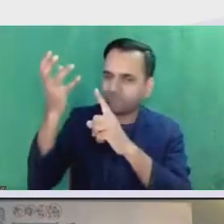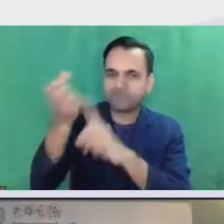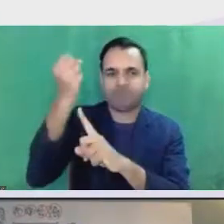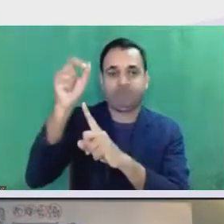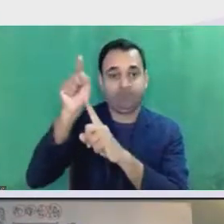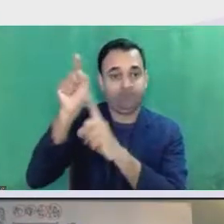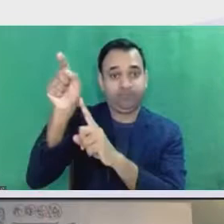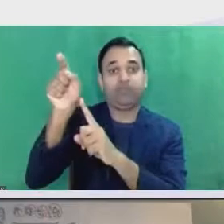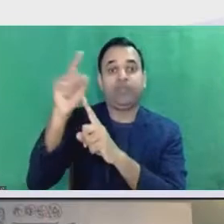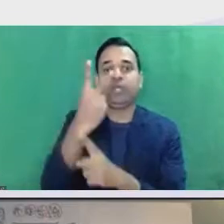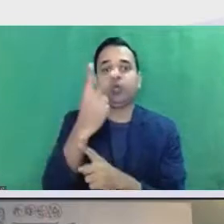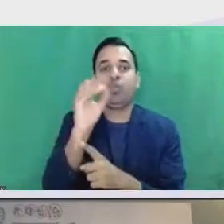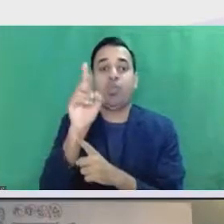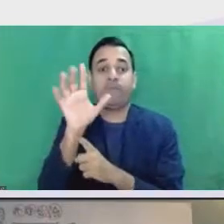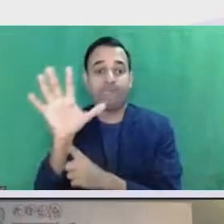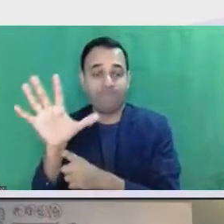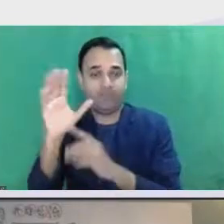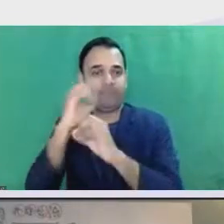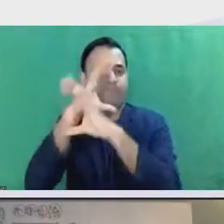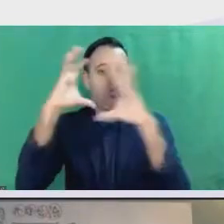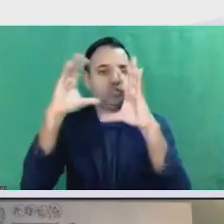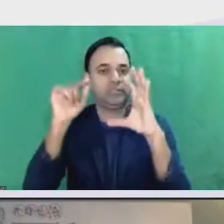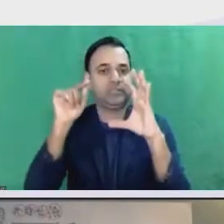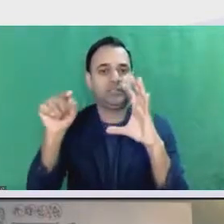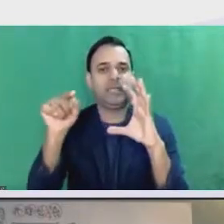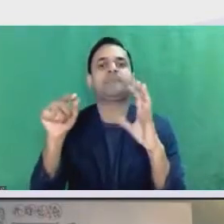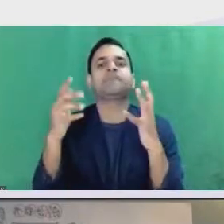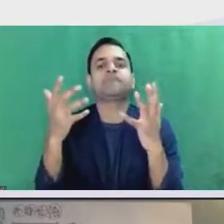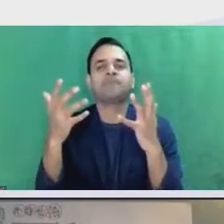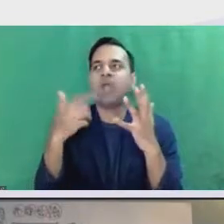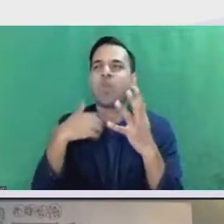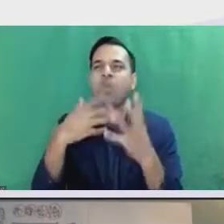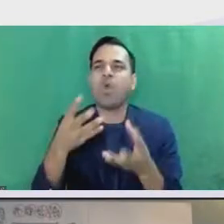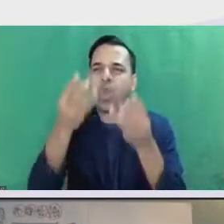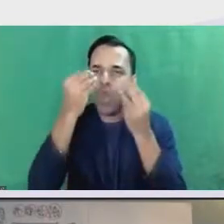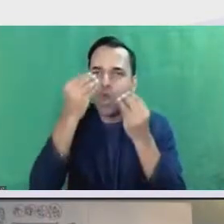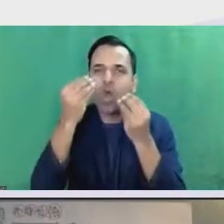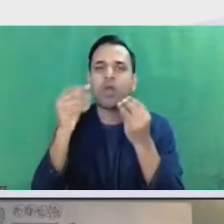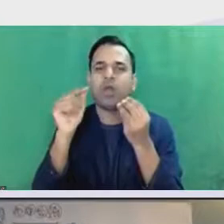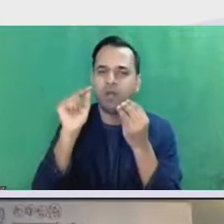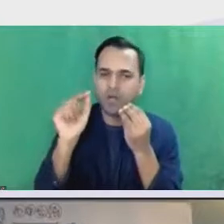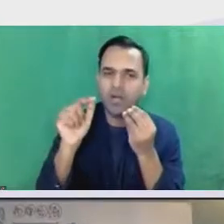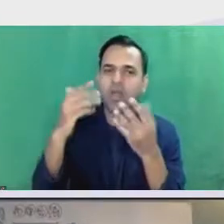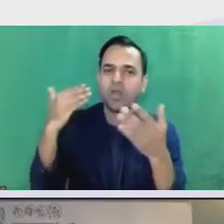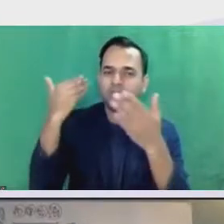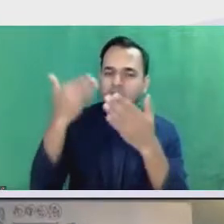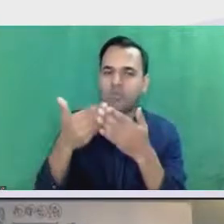the lessons that we've learned from the previous plans that you see can be adopted in this new framework?